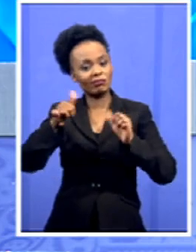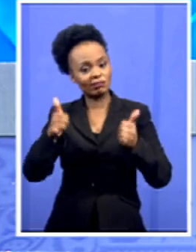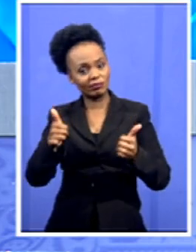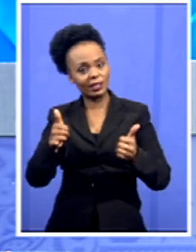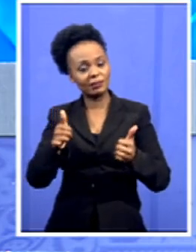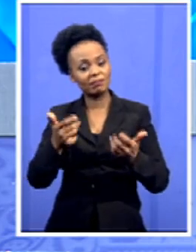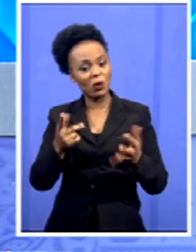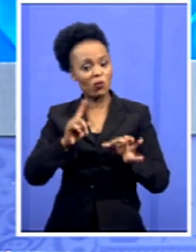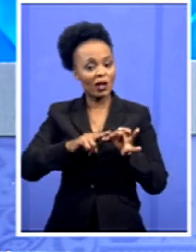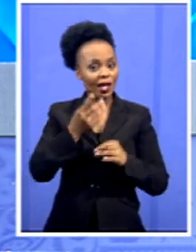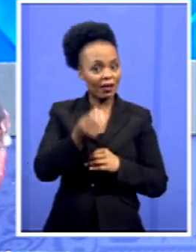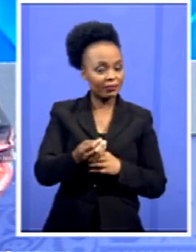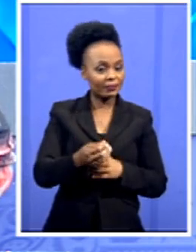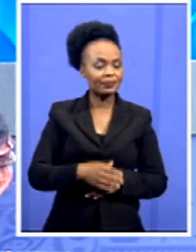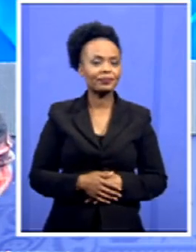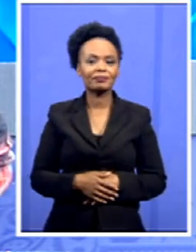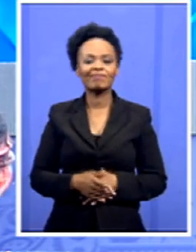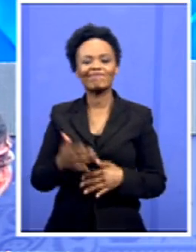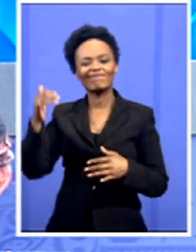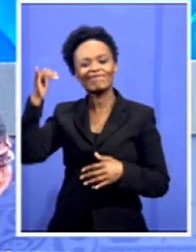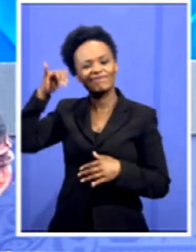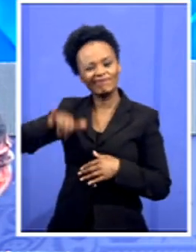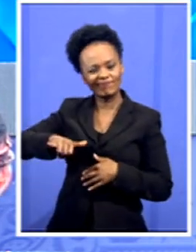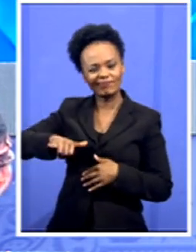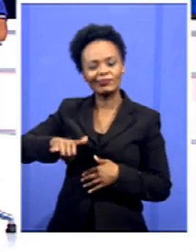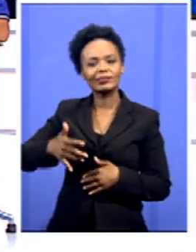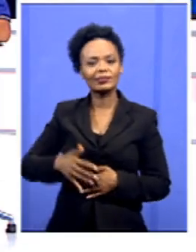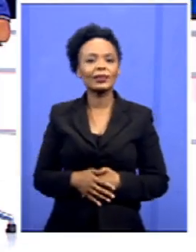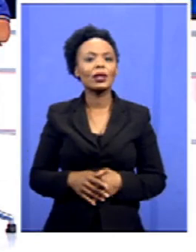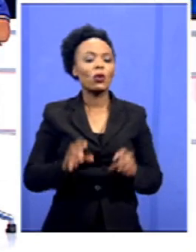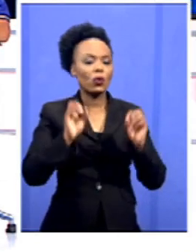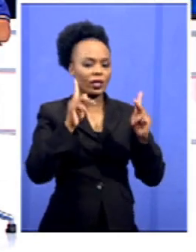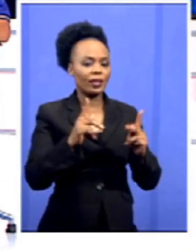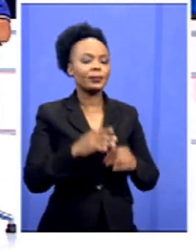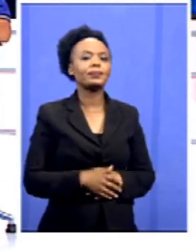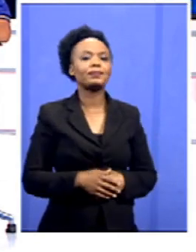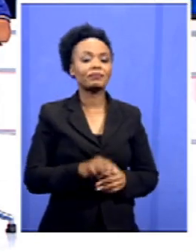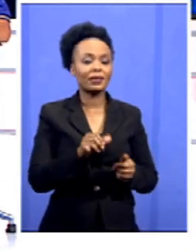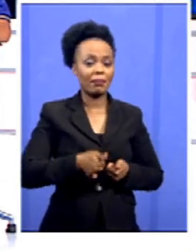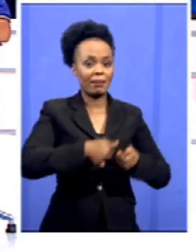Apparently, we just lost that caller, but it gives us an opportunity to come back here because